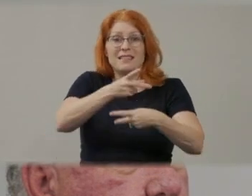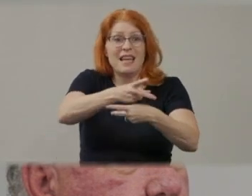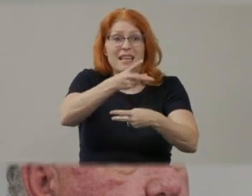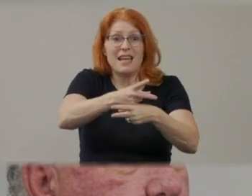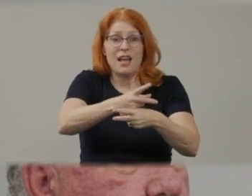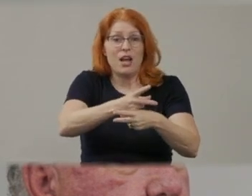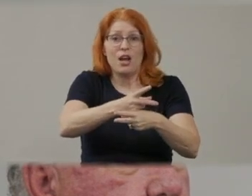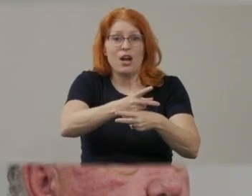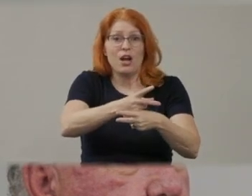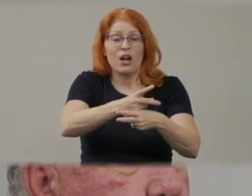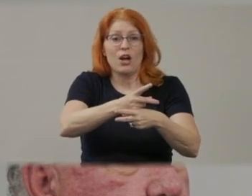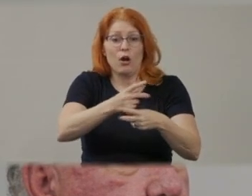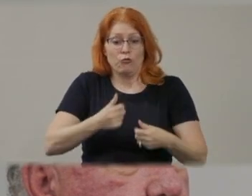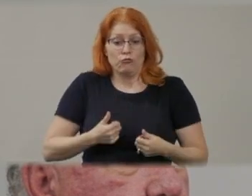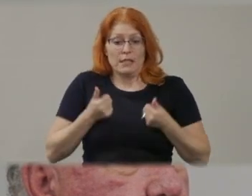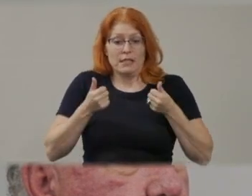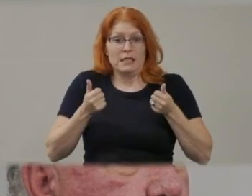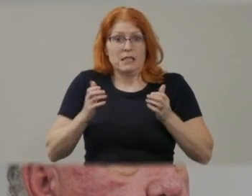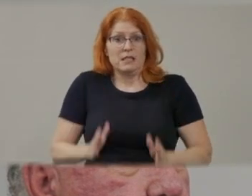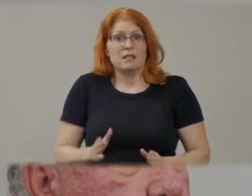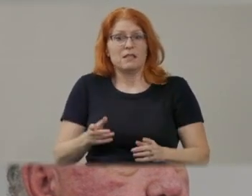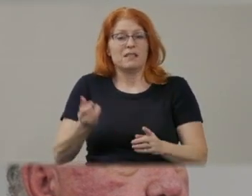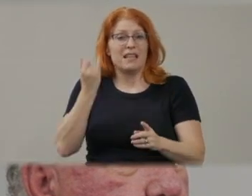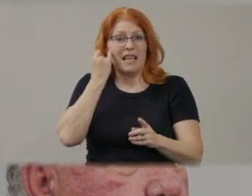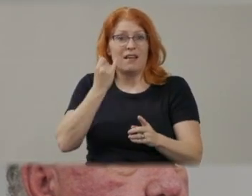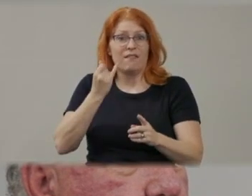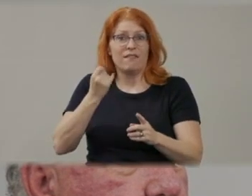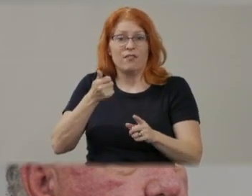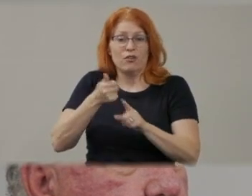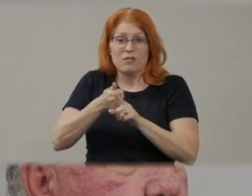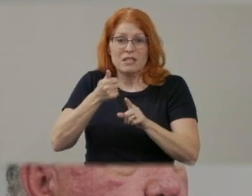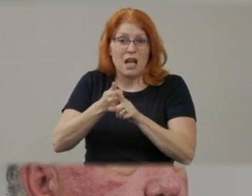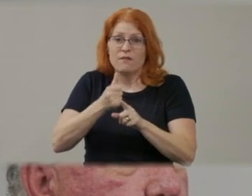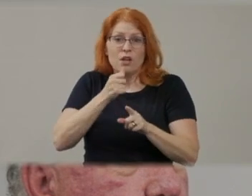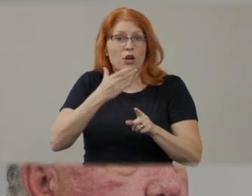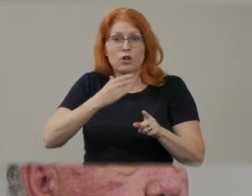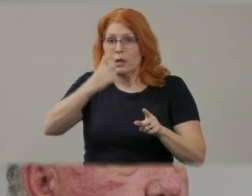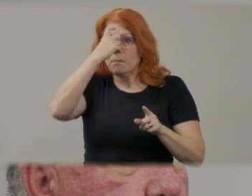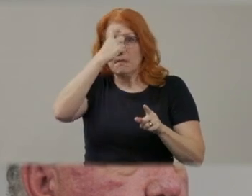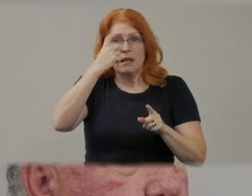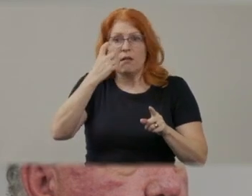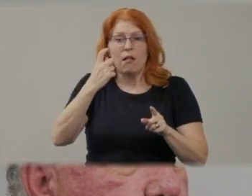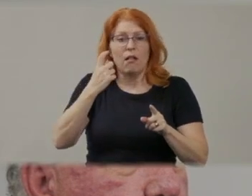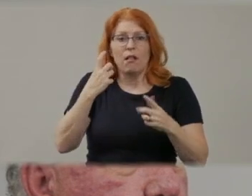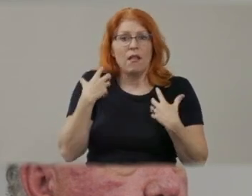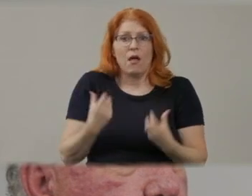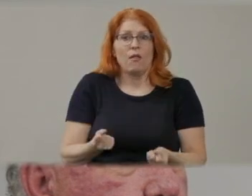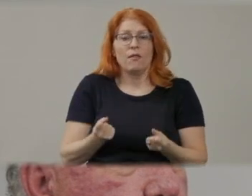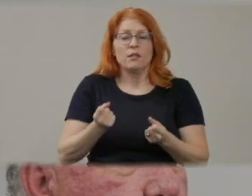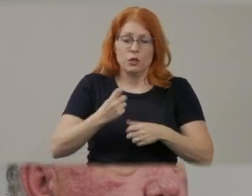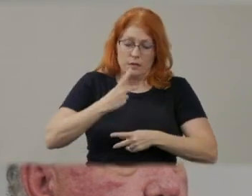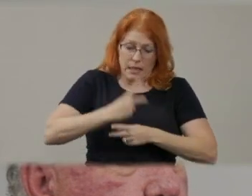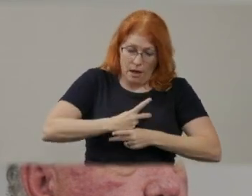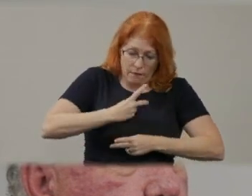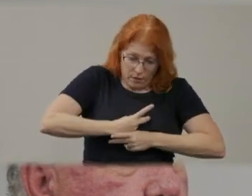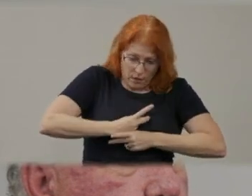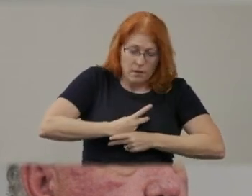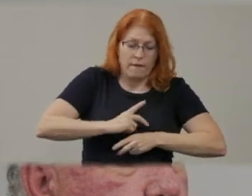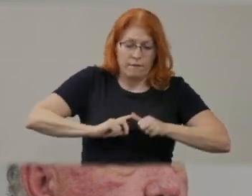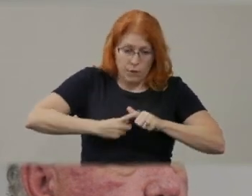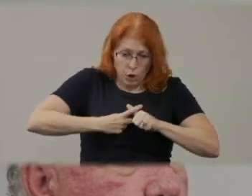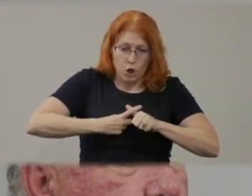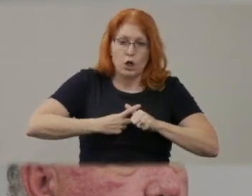quality care to the residents if you aren't in a mental state of mind. So taking care of yourself